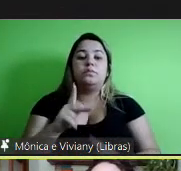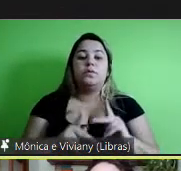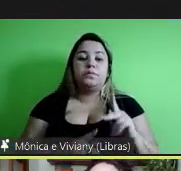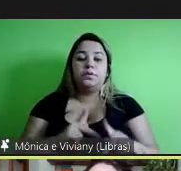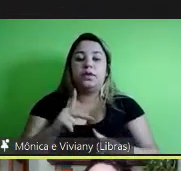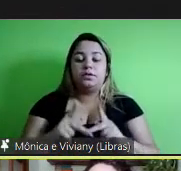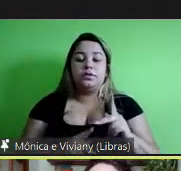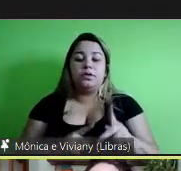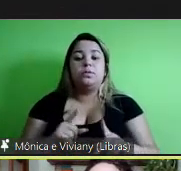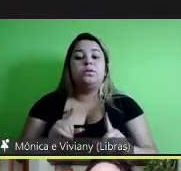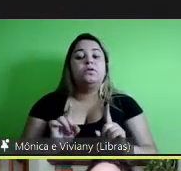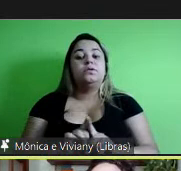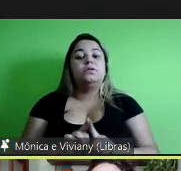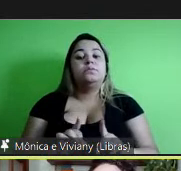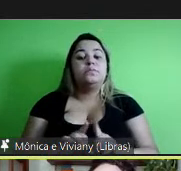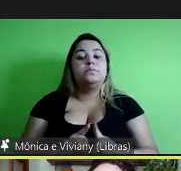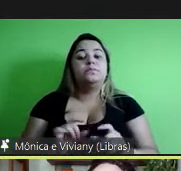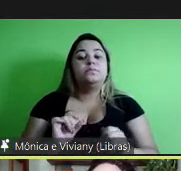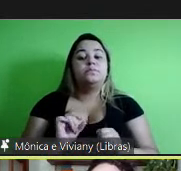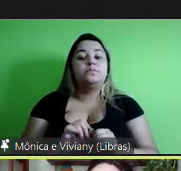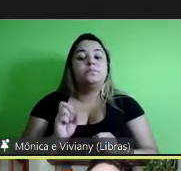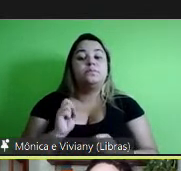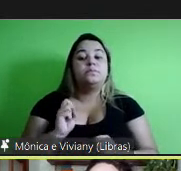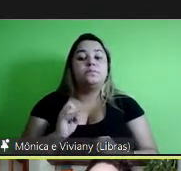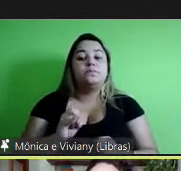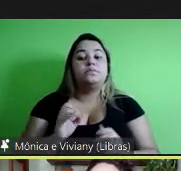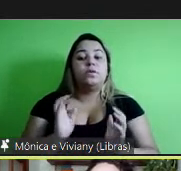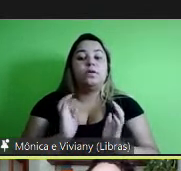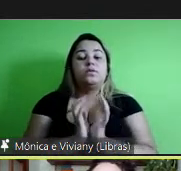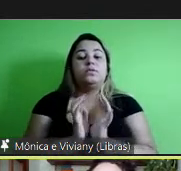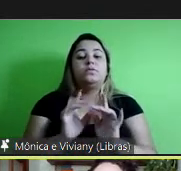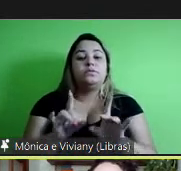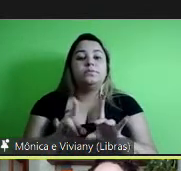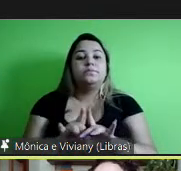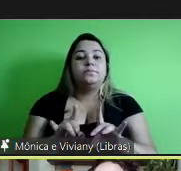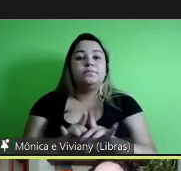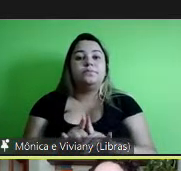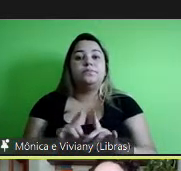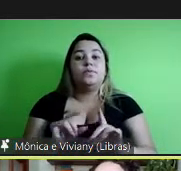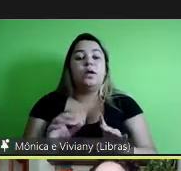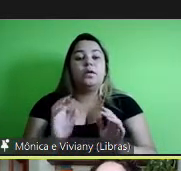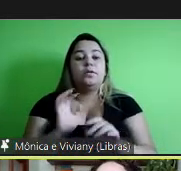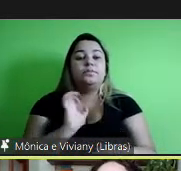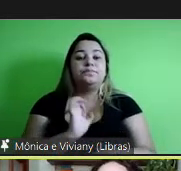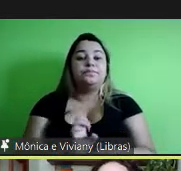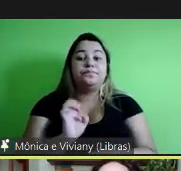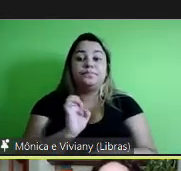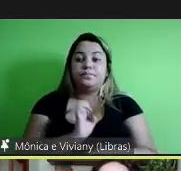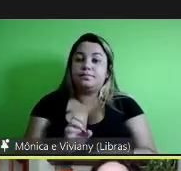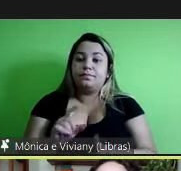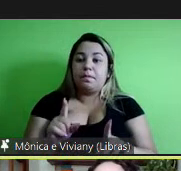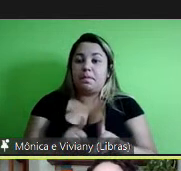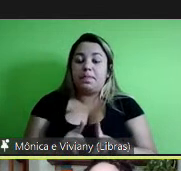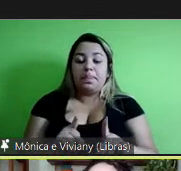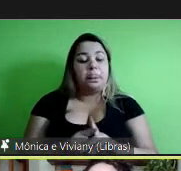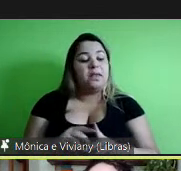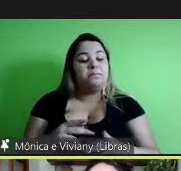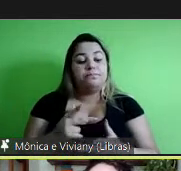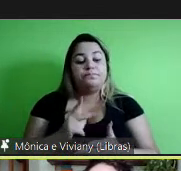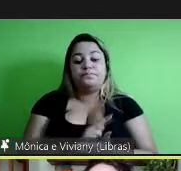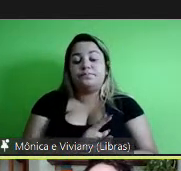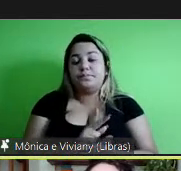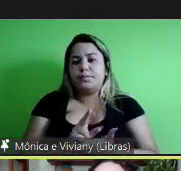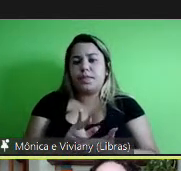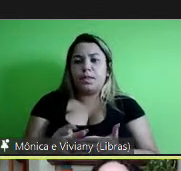our population. And this guarantee is done through a lot of intersectorial actions from the state, which are related to